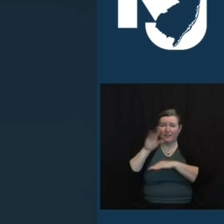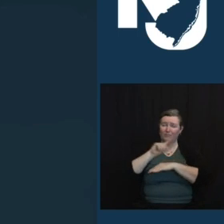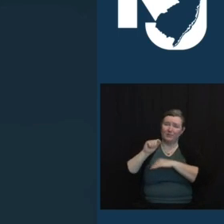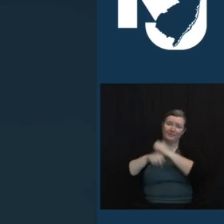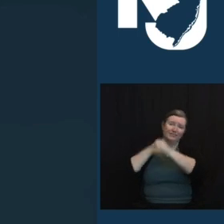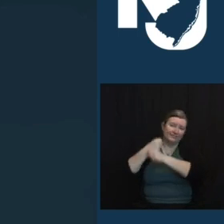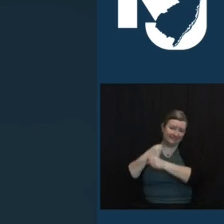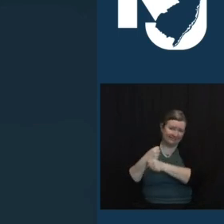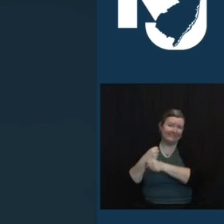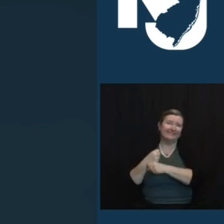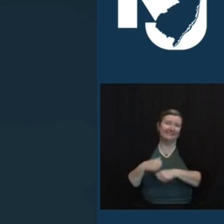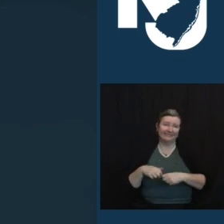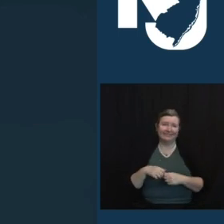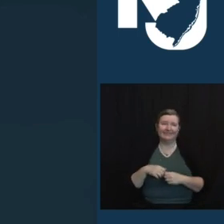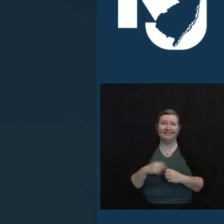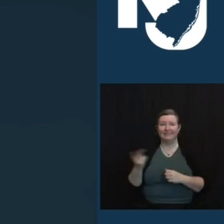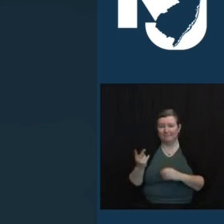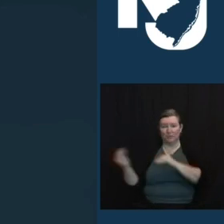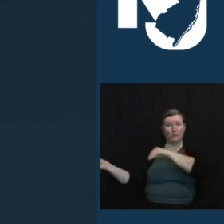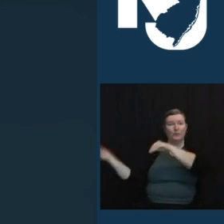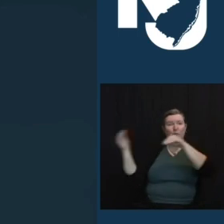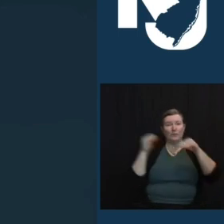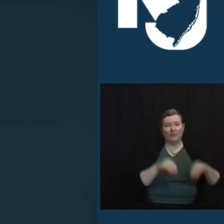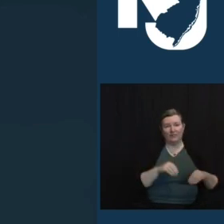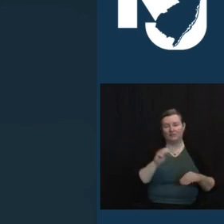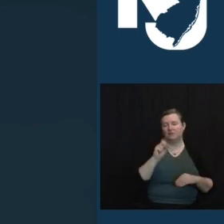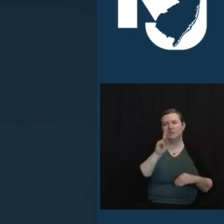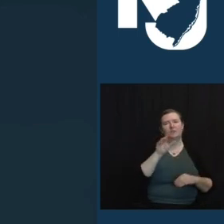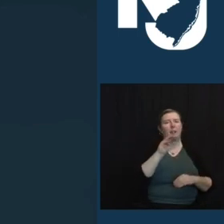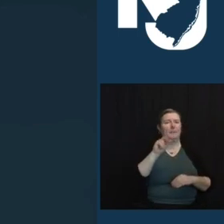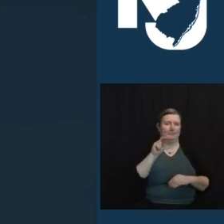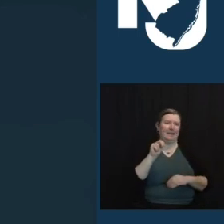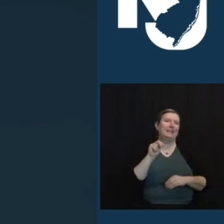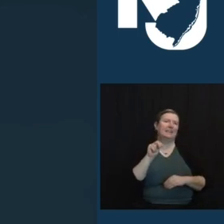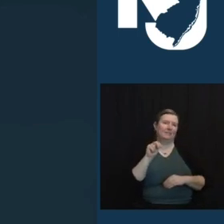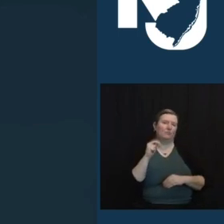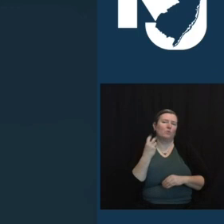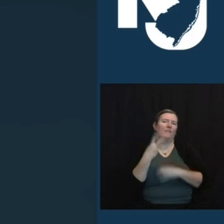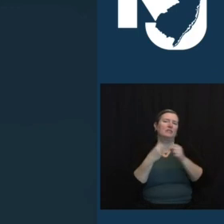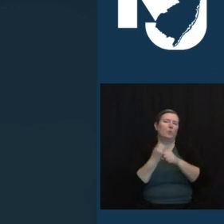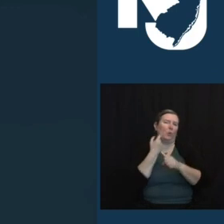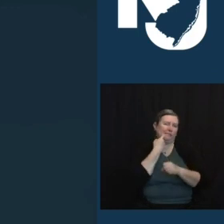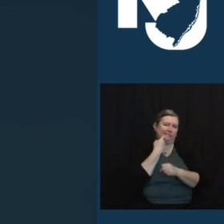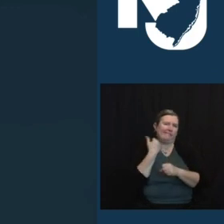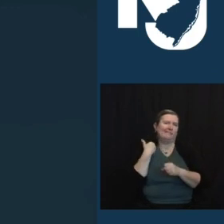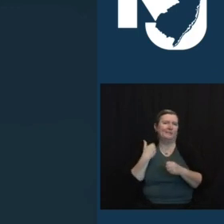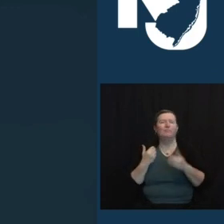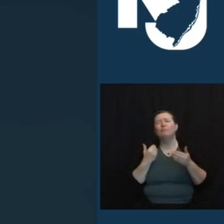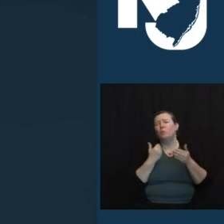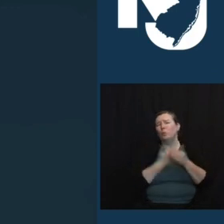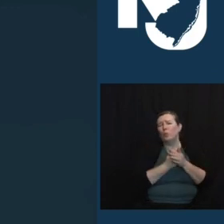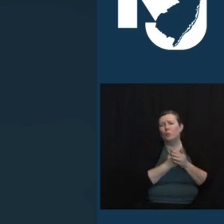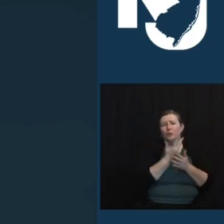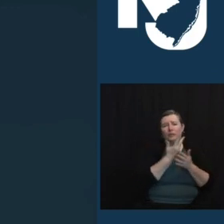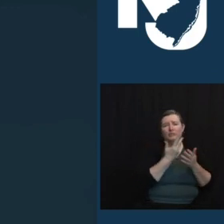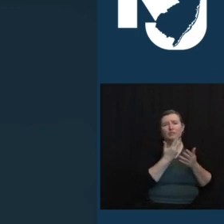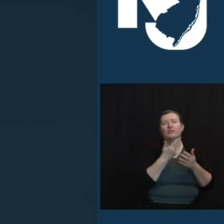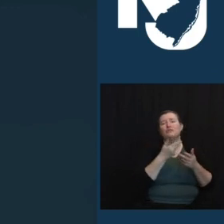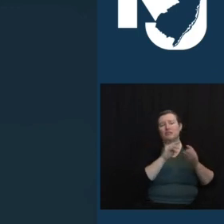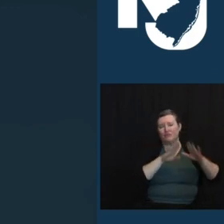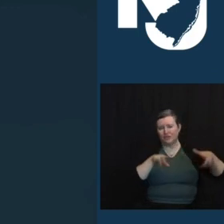moved to Skillman 12 years ago to be closer to their 3 grandchildren, Joseph II, Caroline, and Charlotte, and they leave